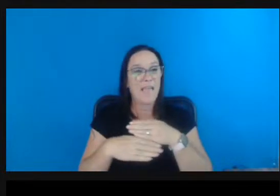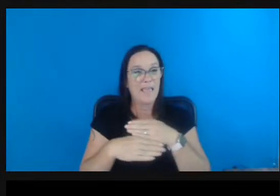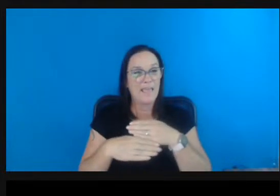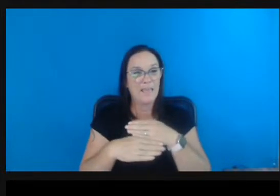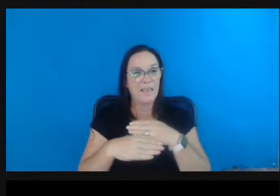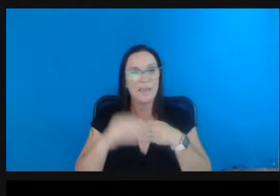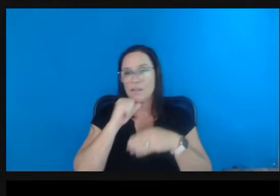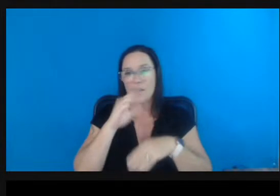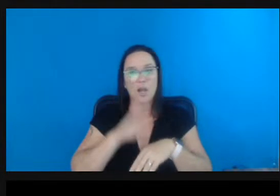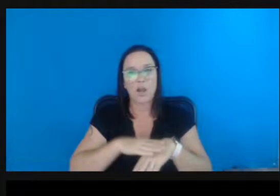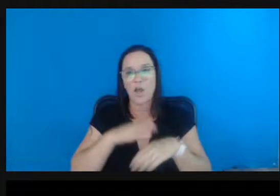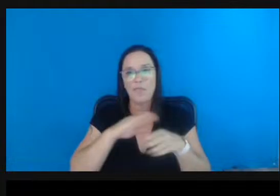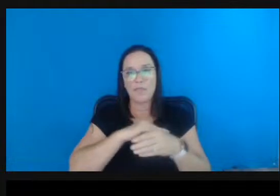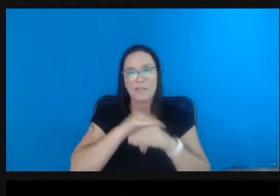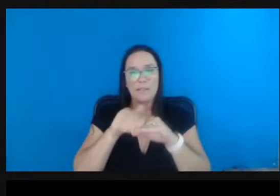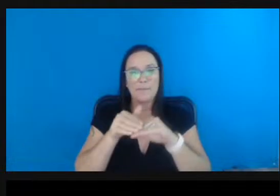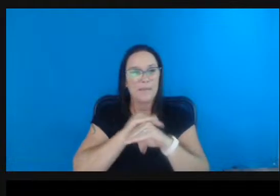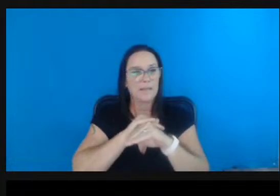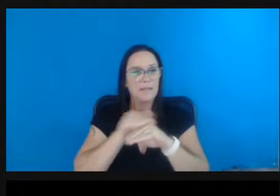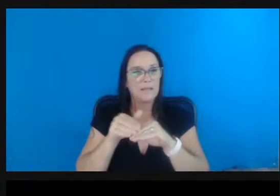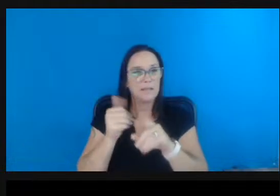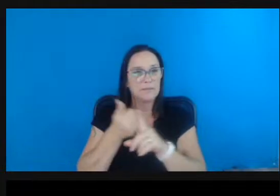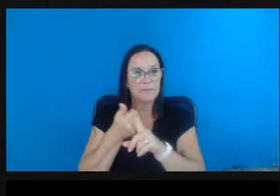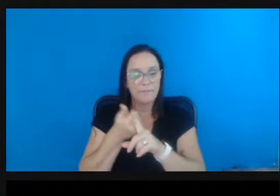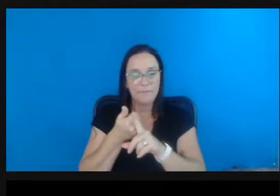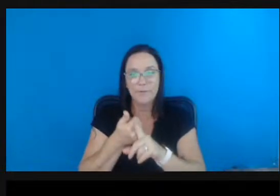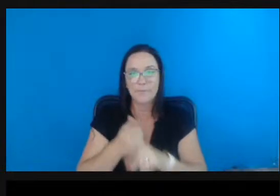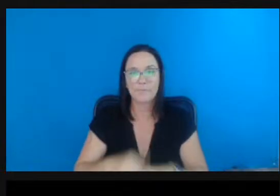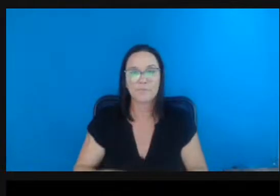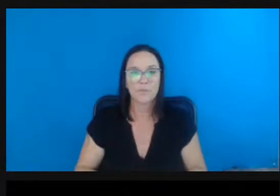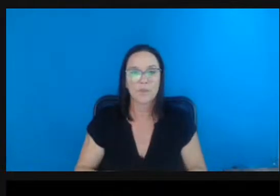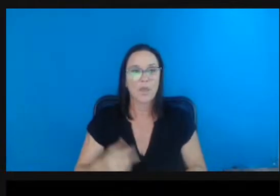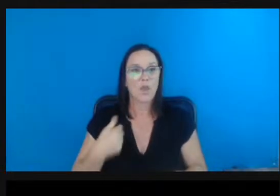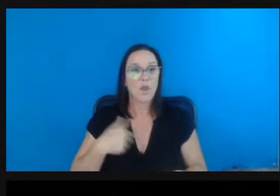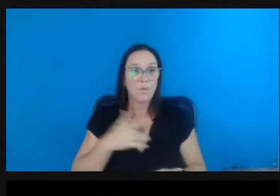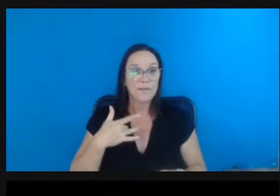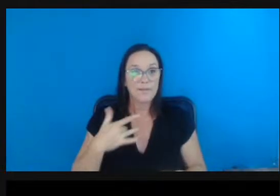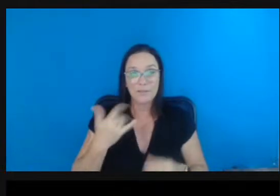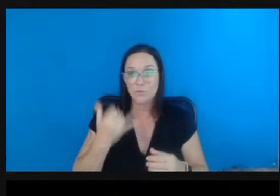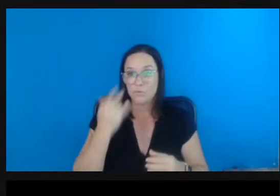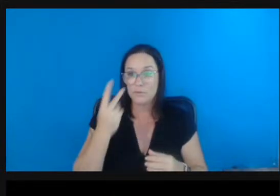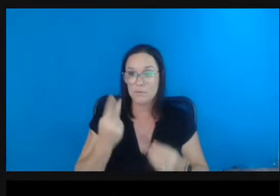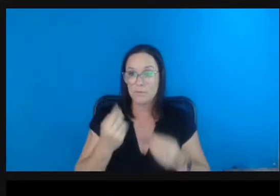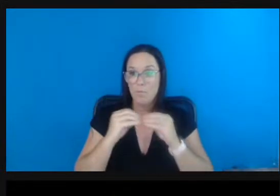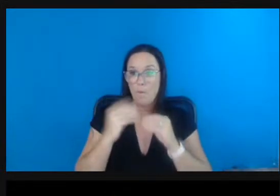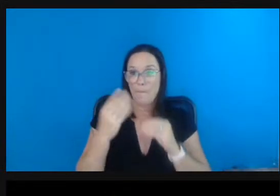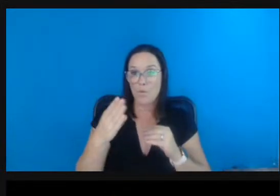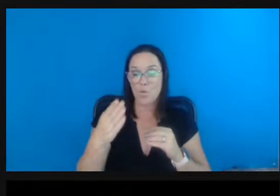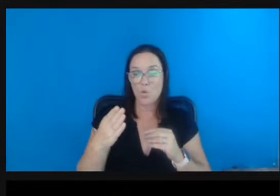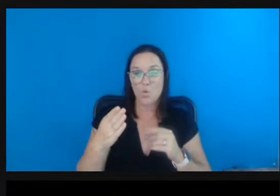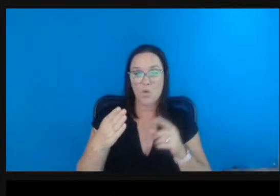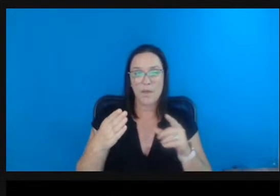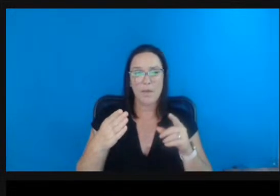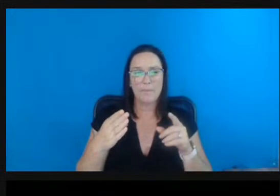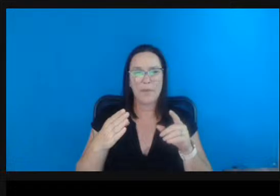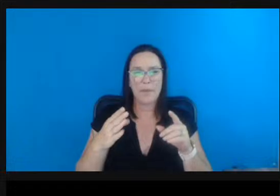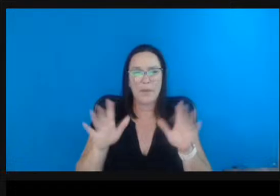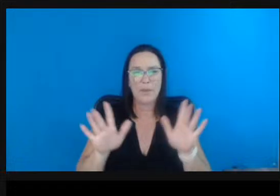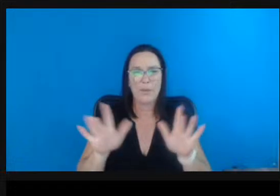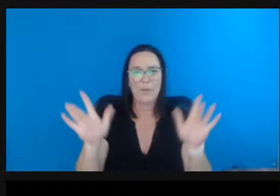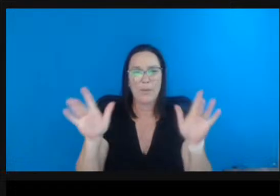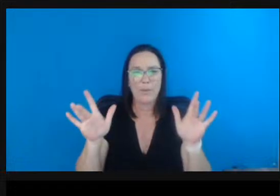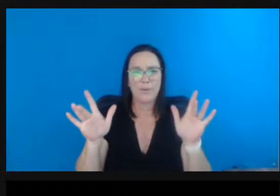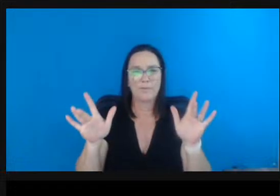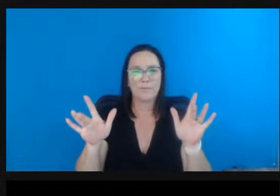well. So depth versus time, we're used to seeing usually a lot more blue in this band over here. So it's looking a little scarce, and